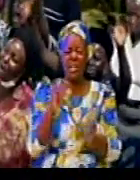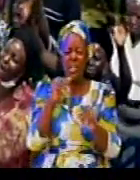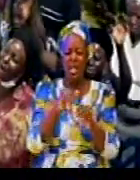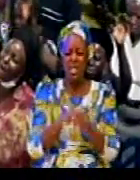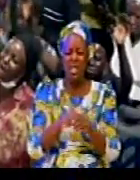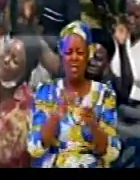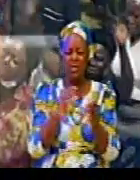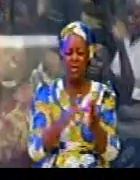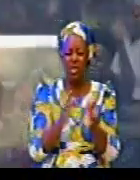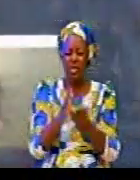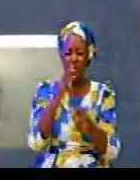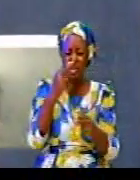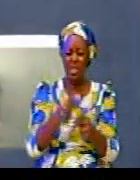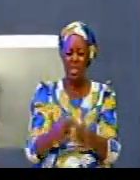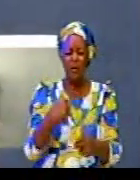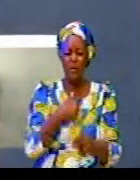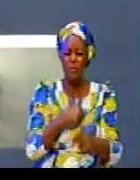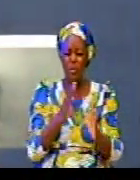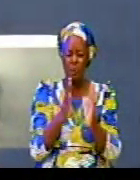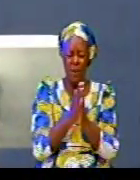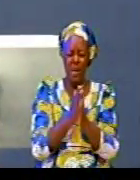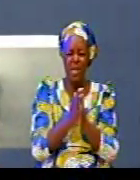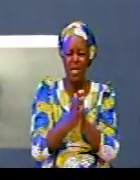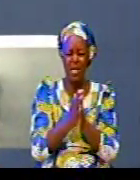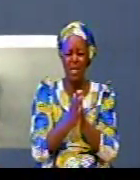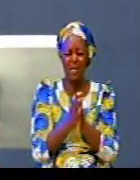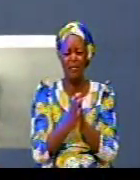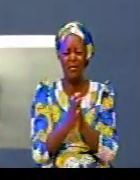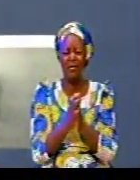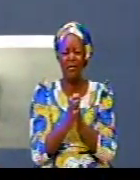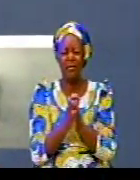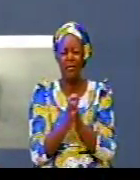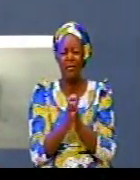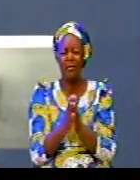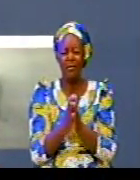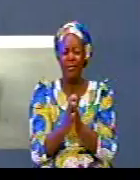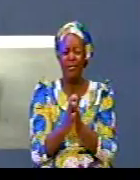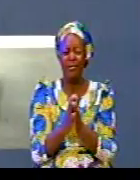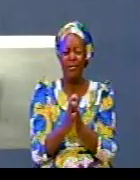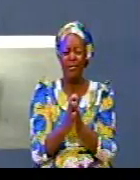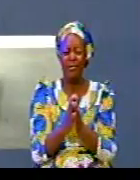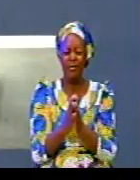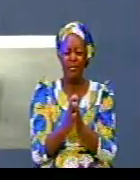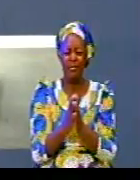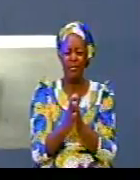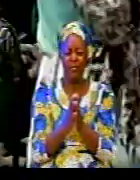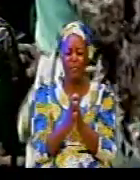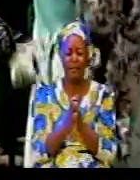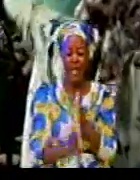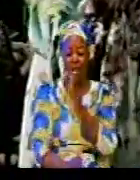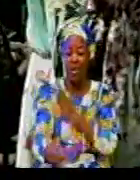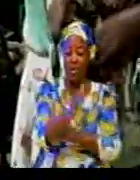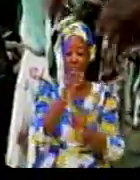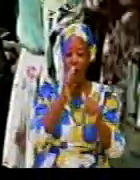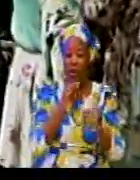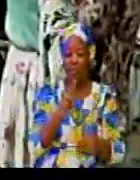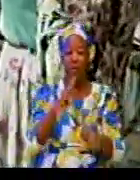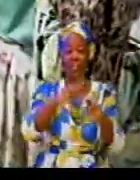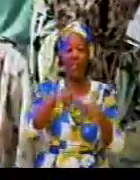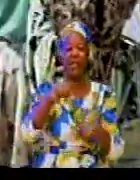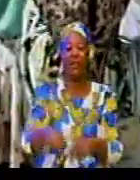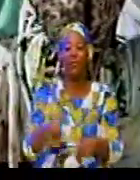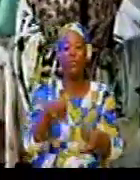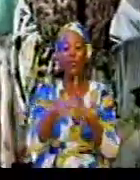We thank you because we know you have answered. In Jesus' name we pray.